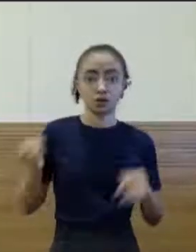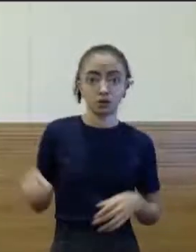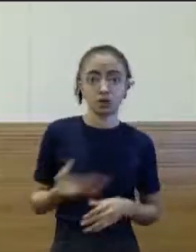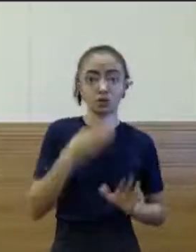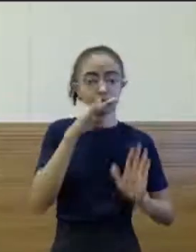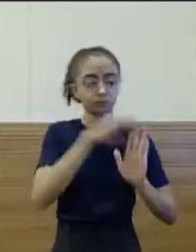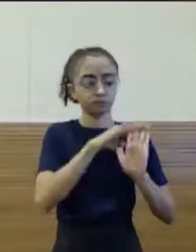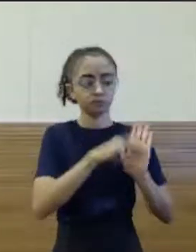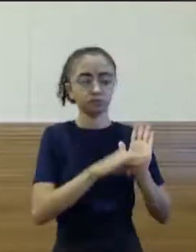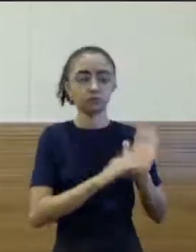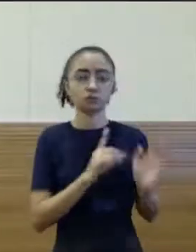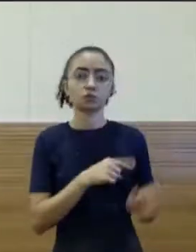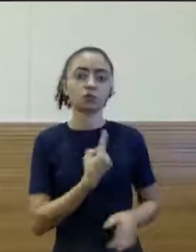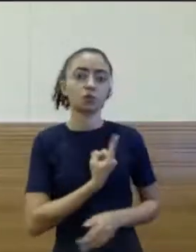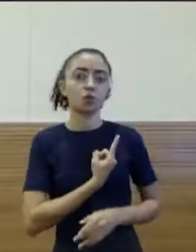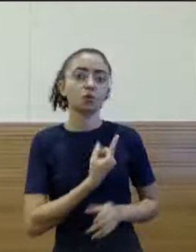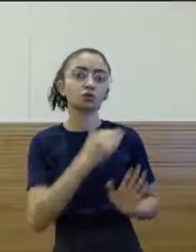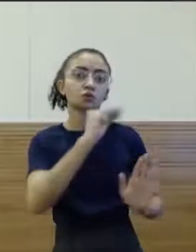are considering